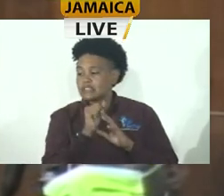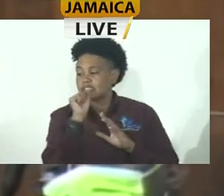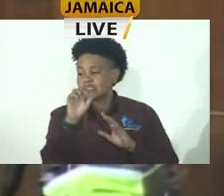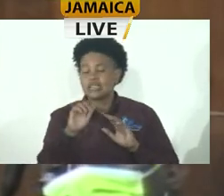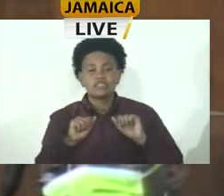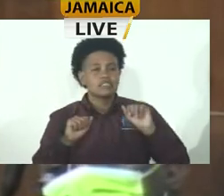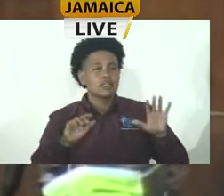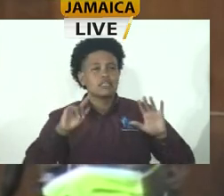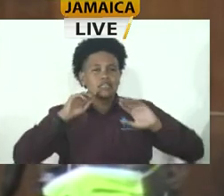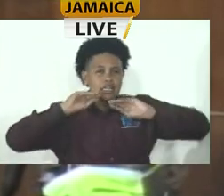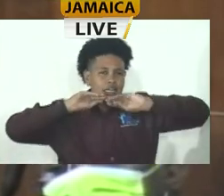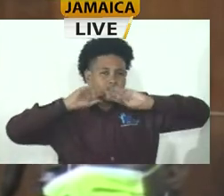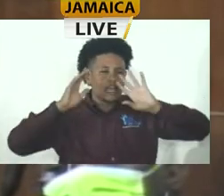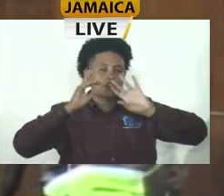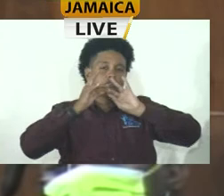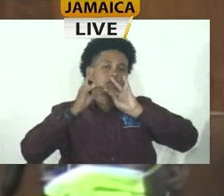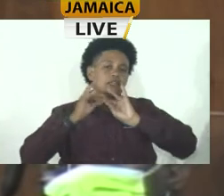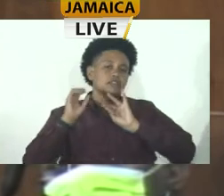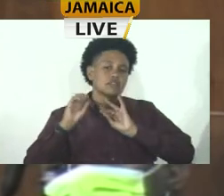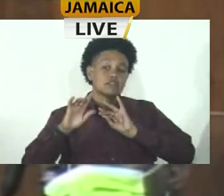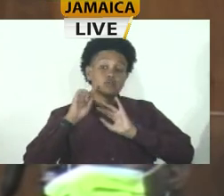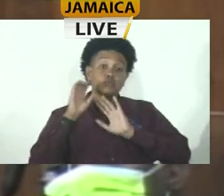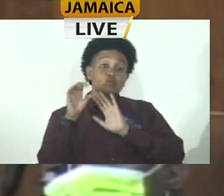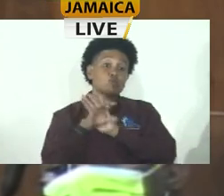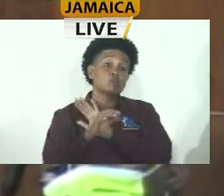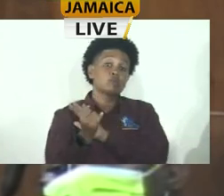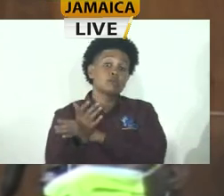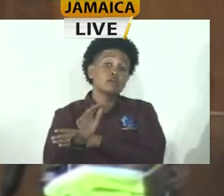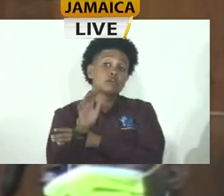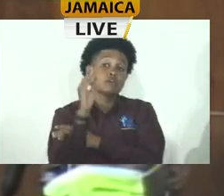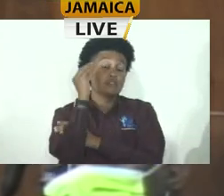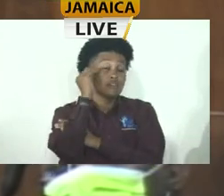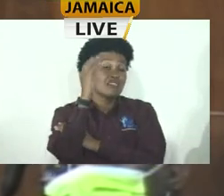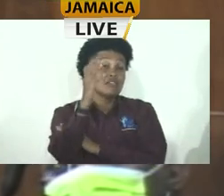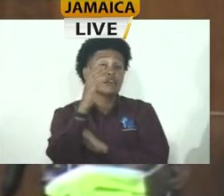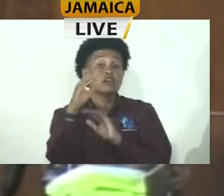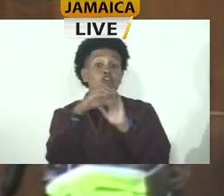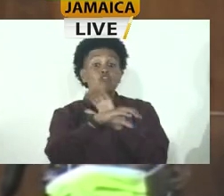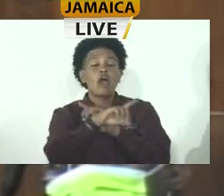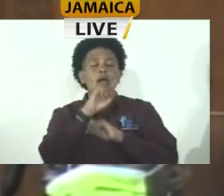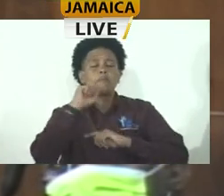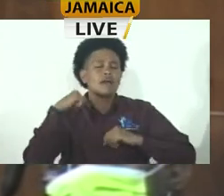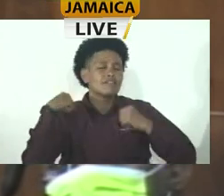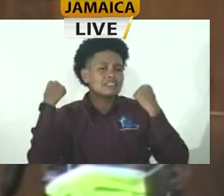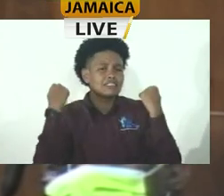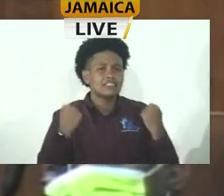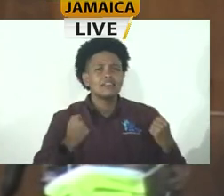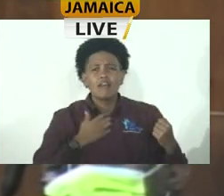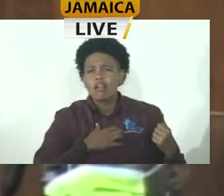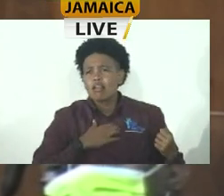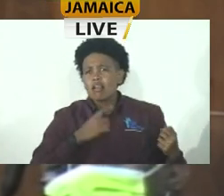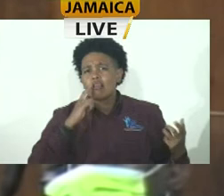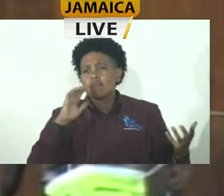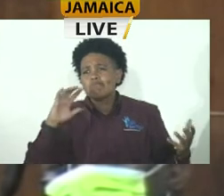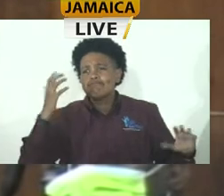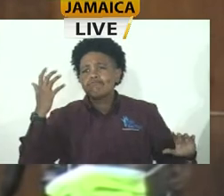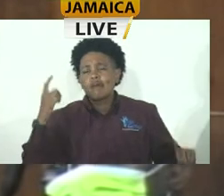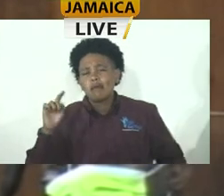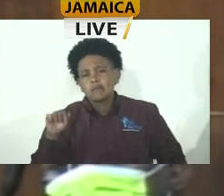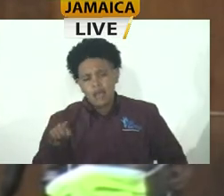clearest signals to criminals that crime has severe detrimental consequences